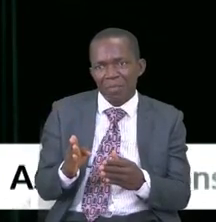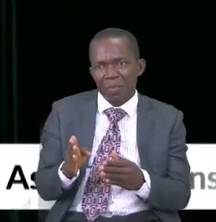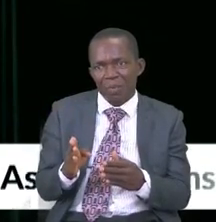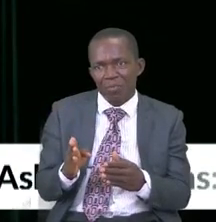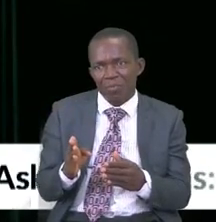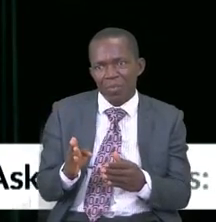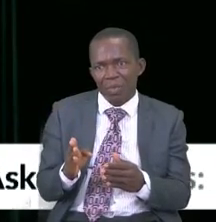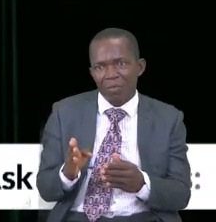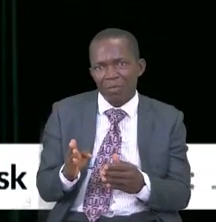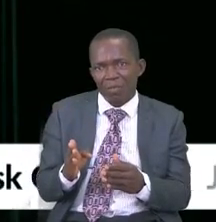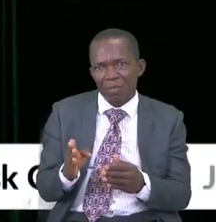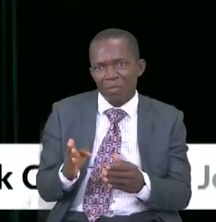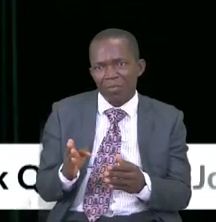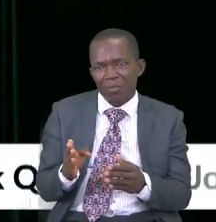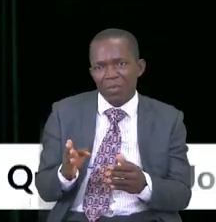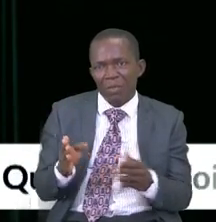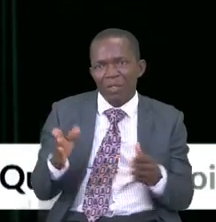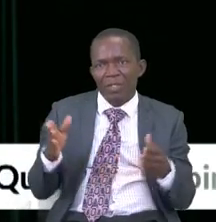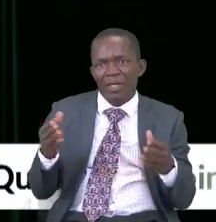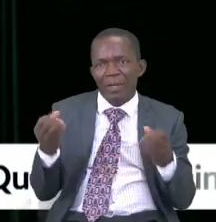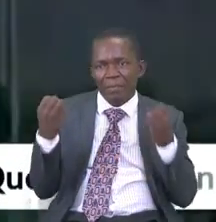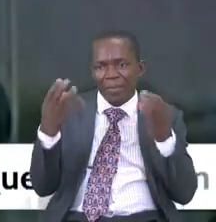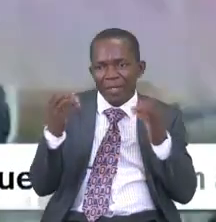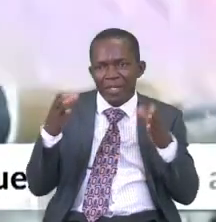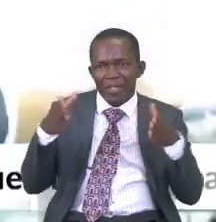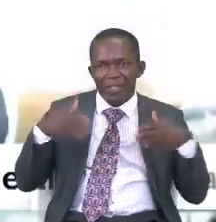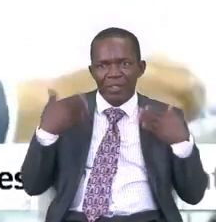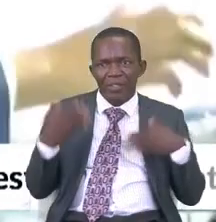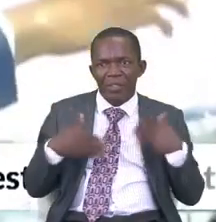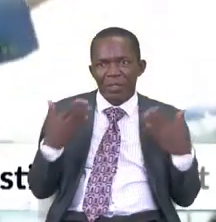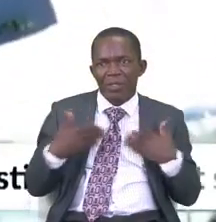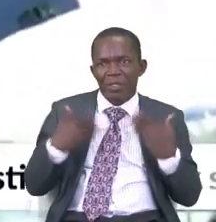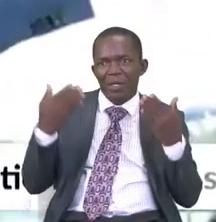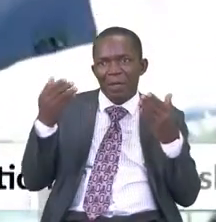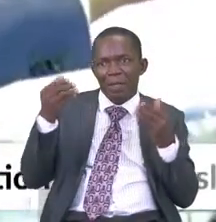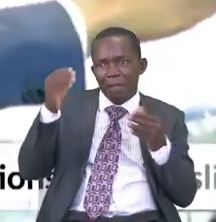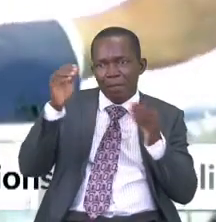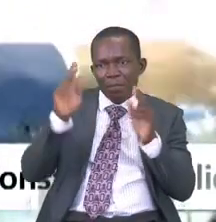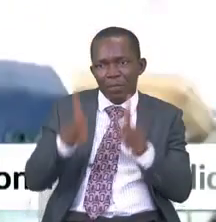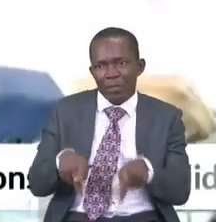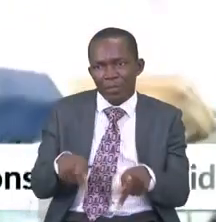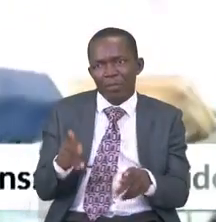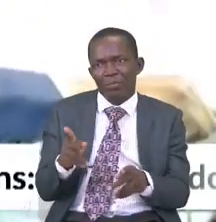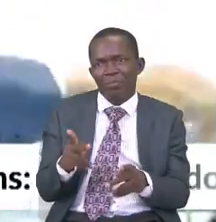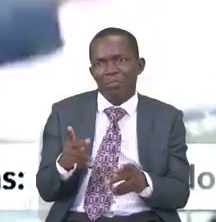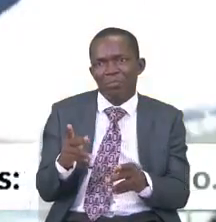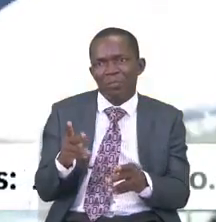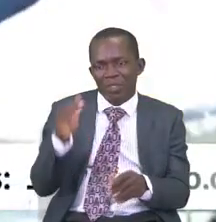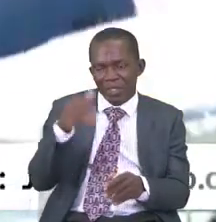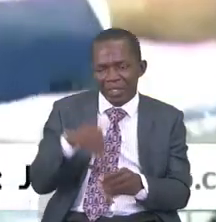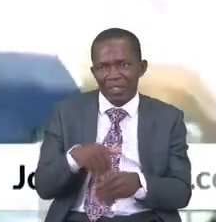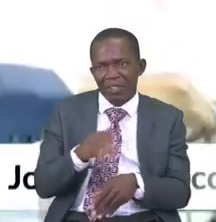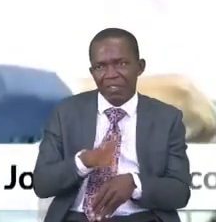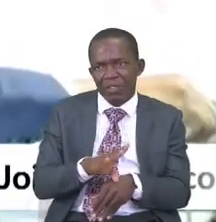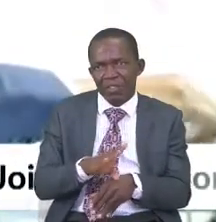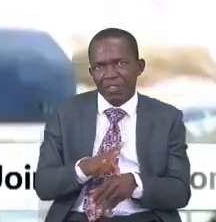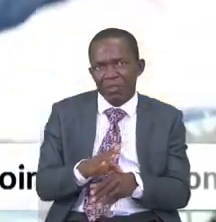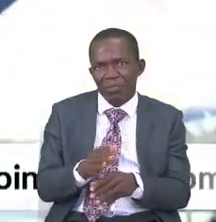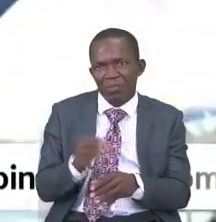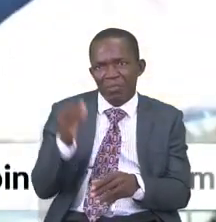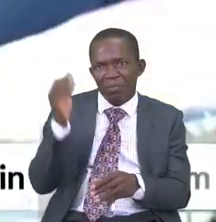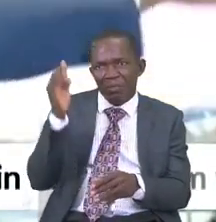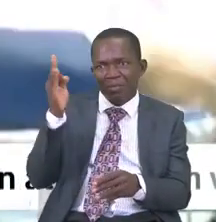know, there's so many young ministers across the land. They're preaching something new, something different. They